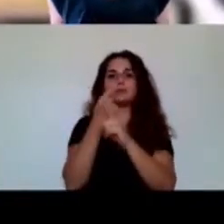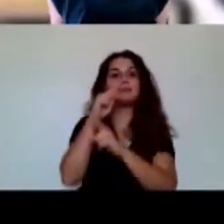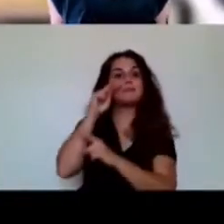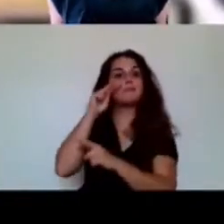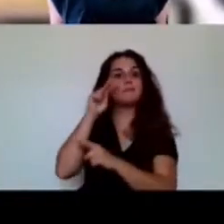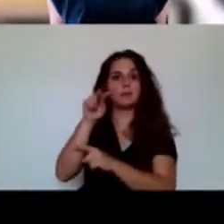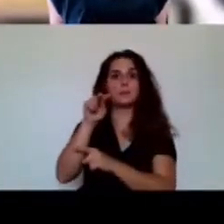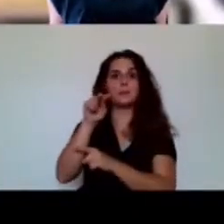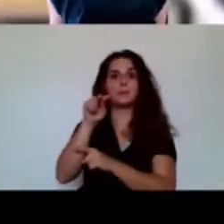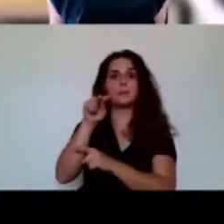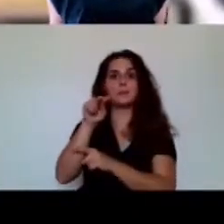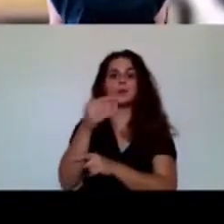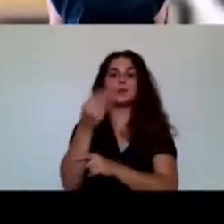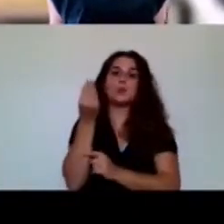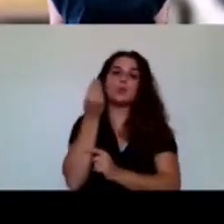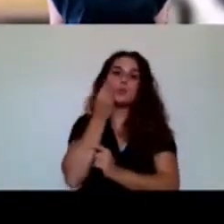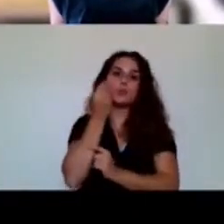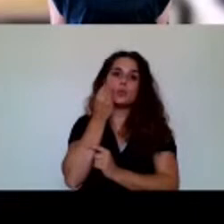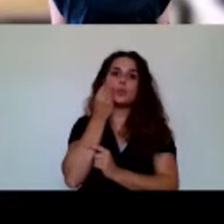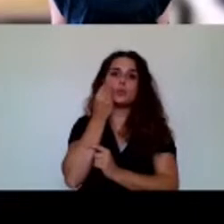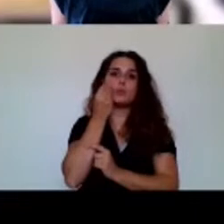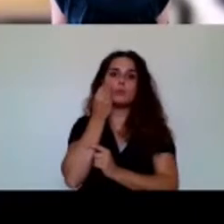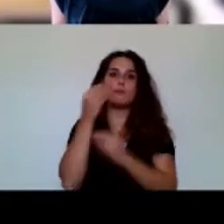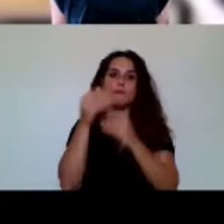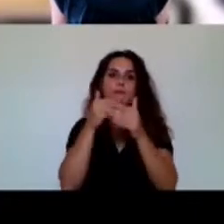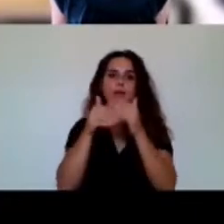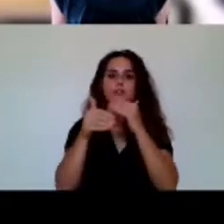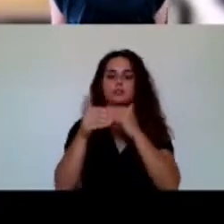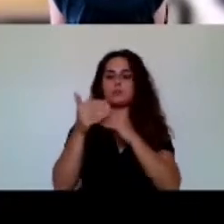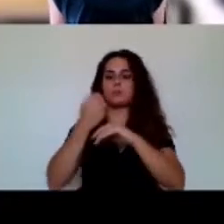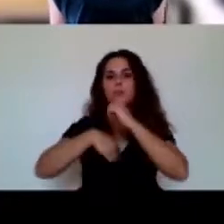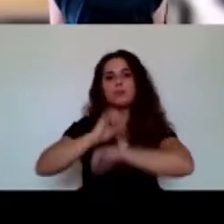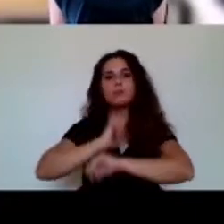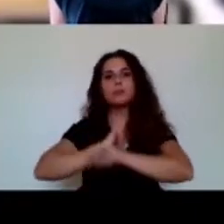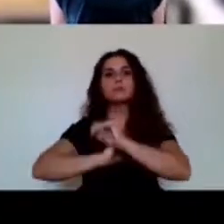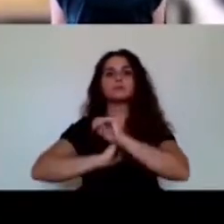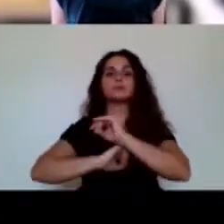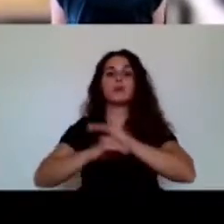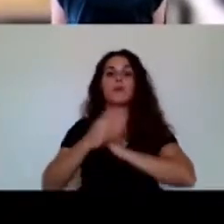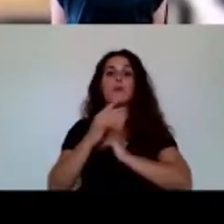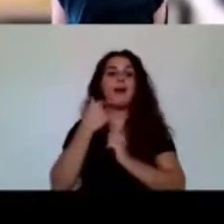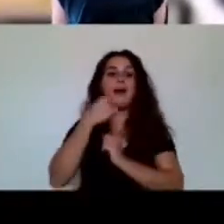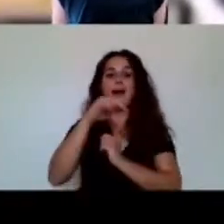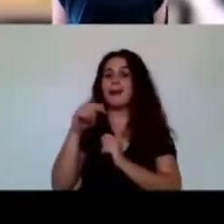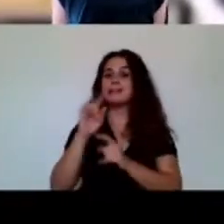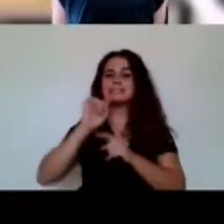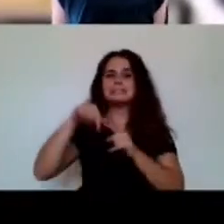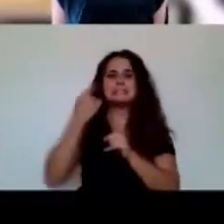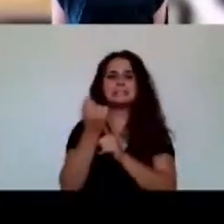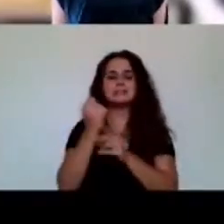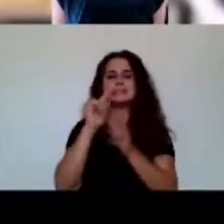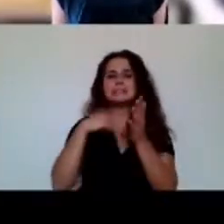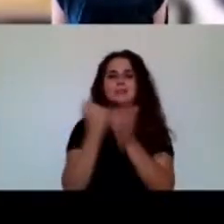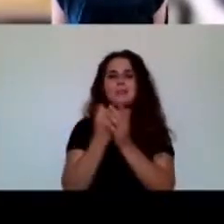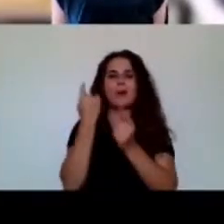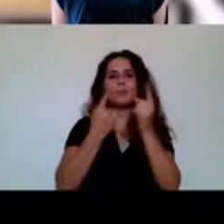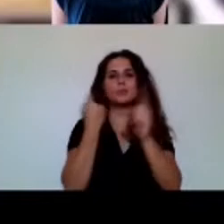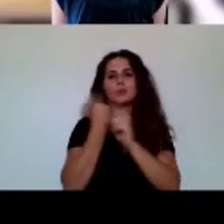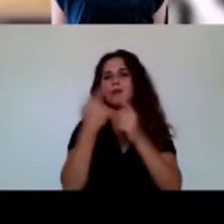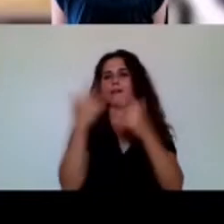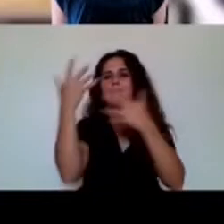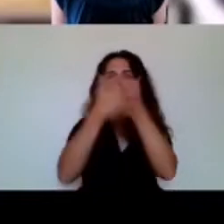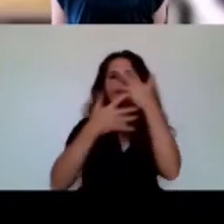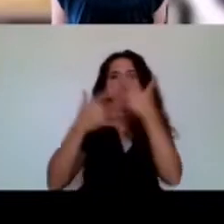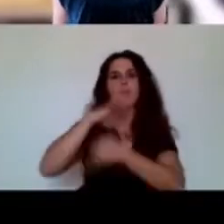and how they make their movements. So there's always some kind of distorted lens that we're viewing the